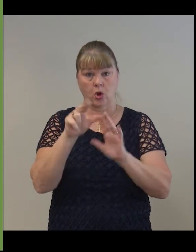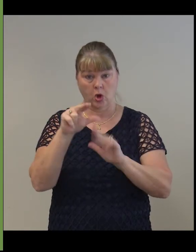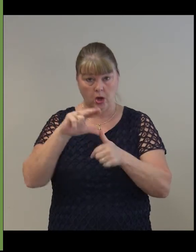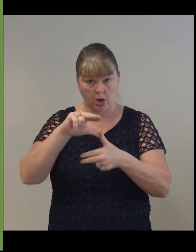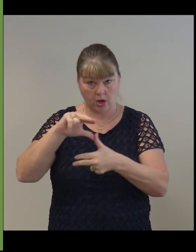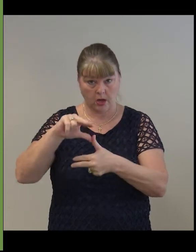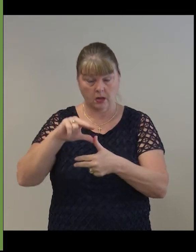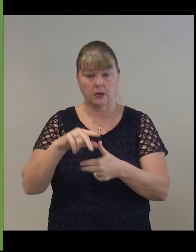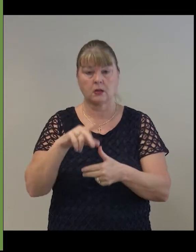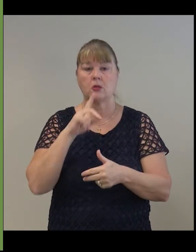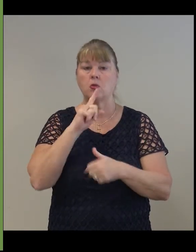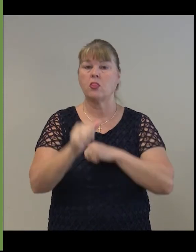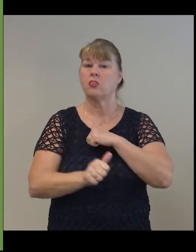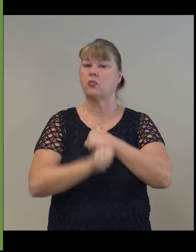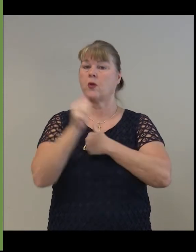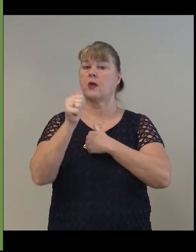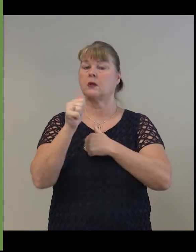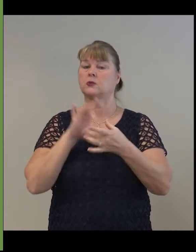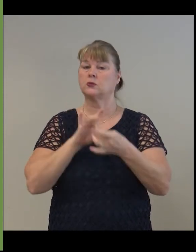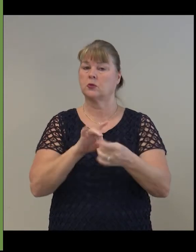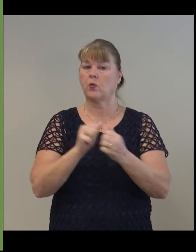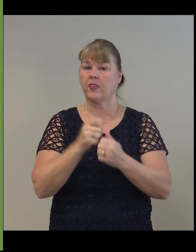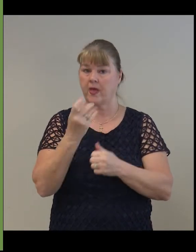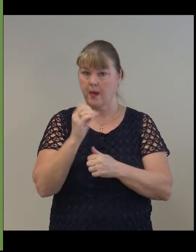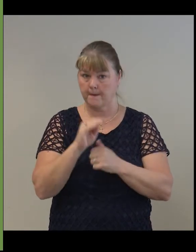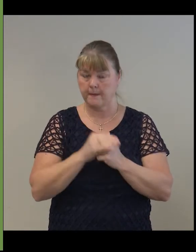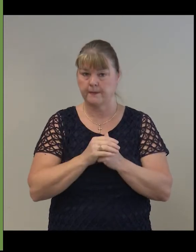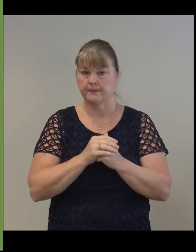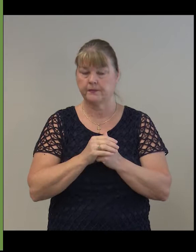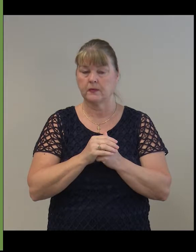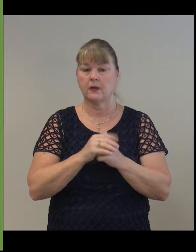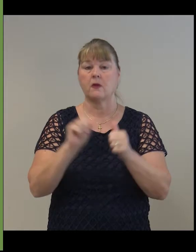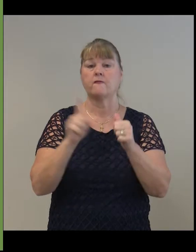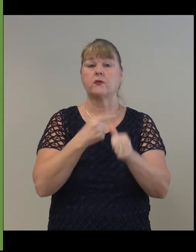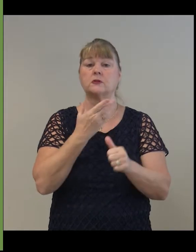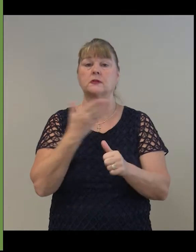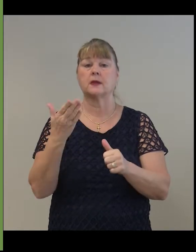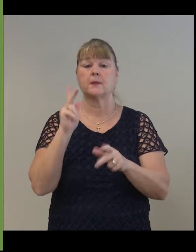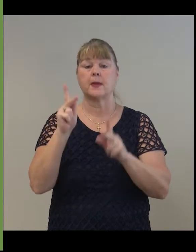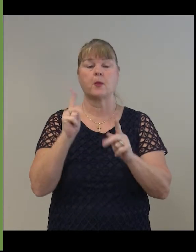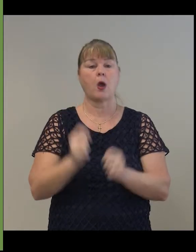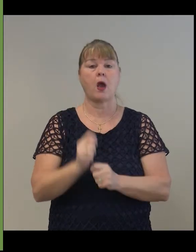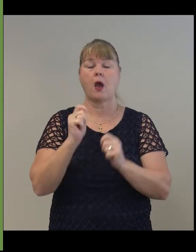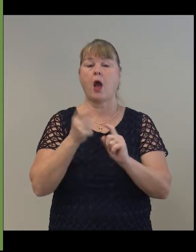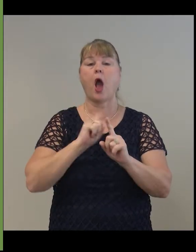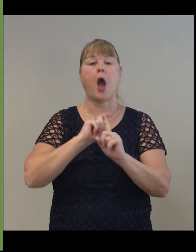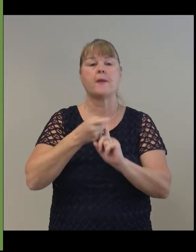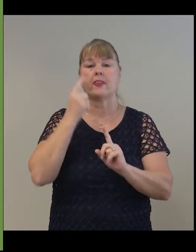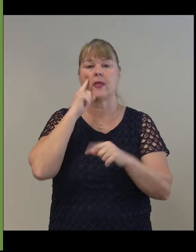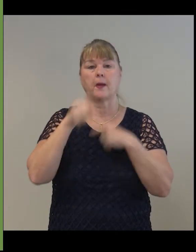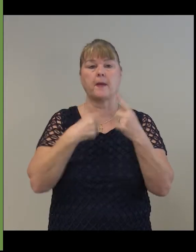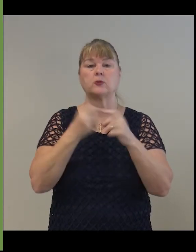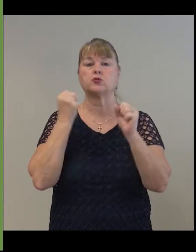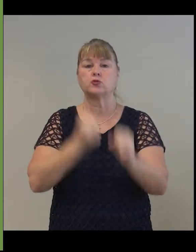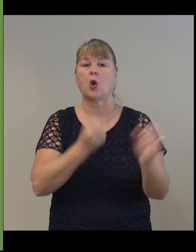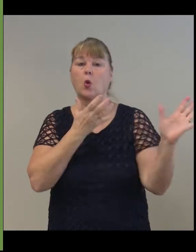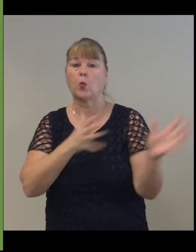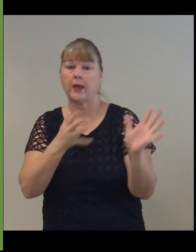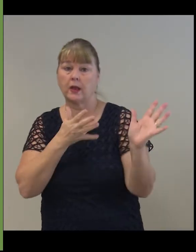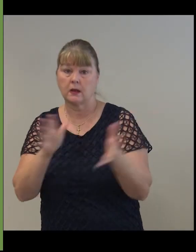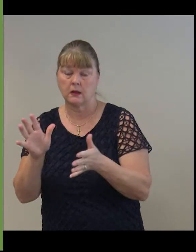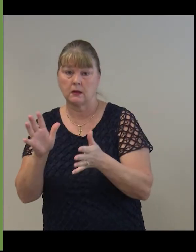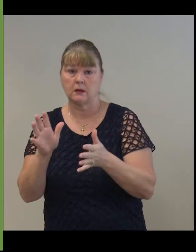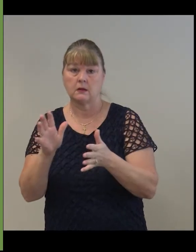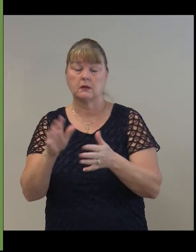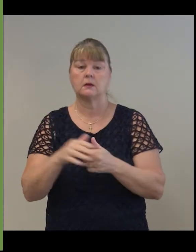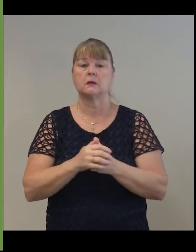that are associated with them. The first thing that people automatically think about are strong winds. It's no